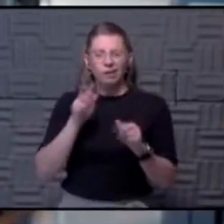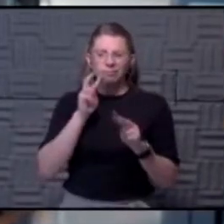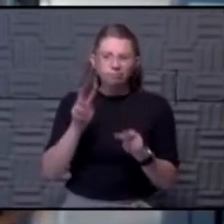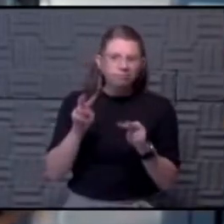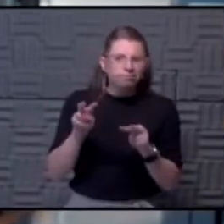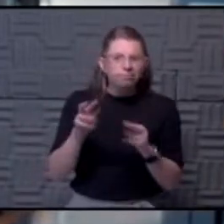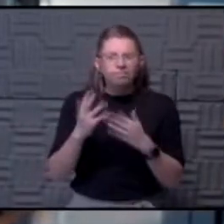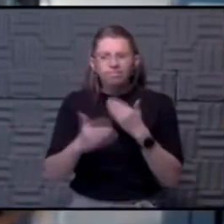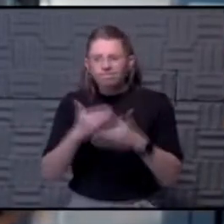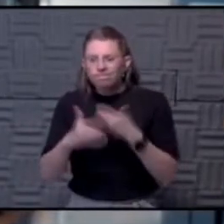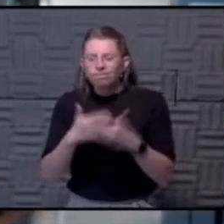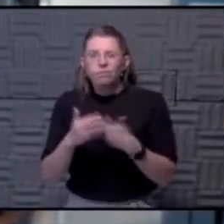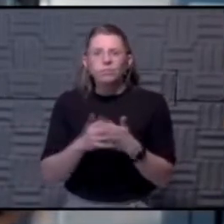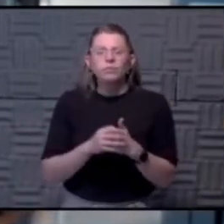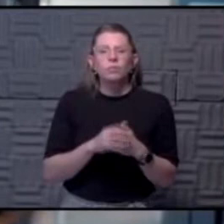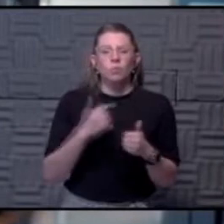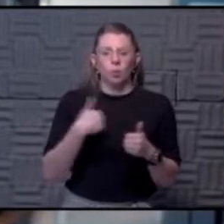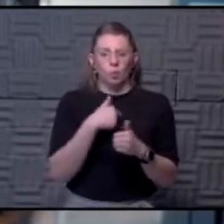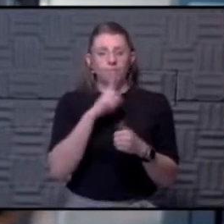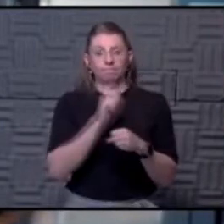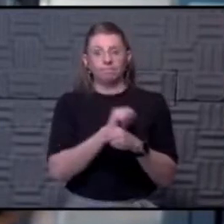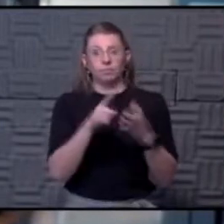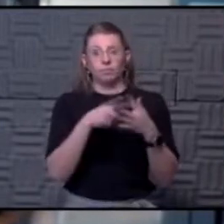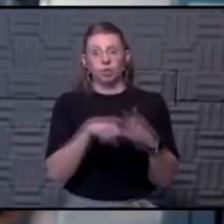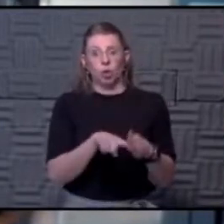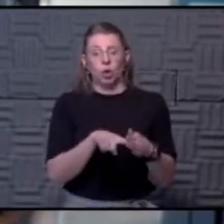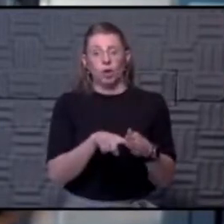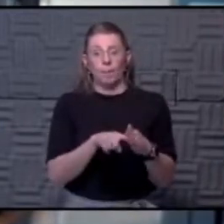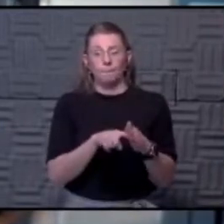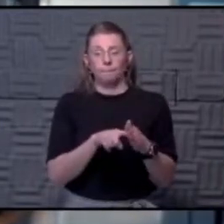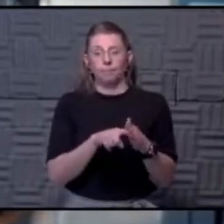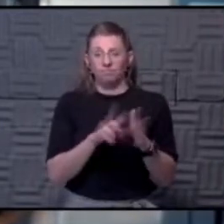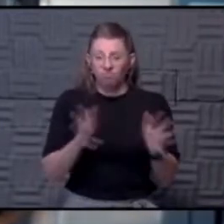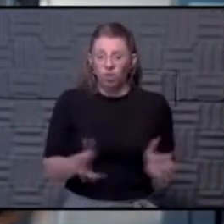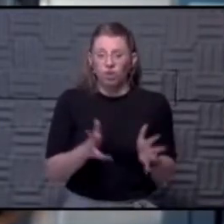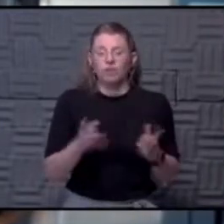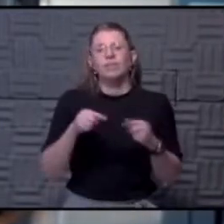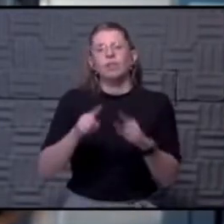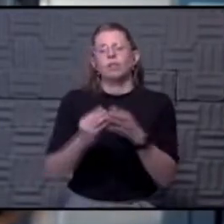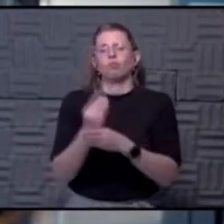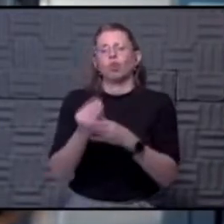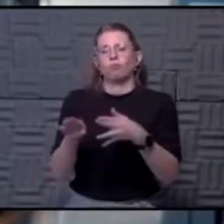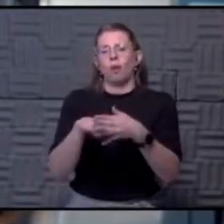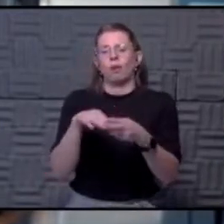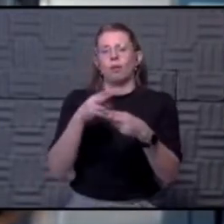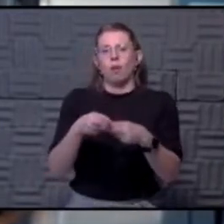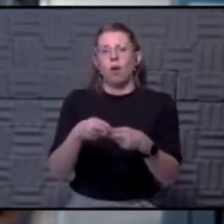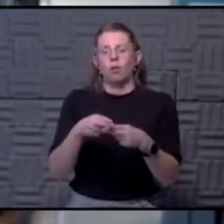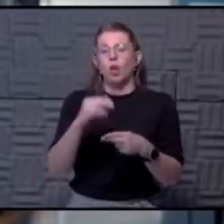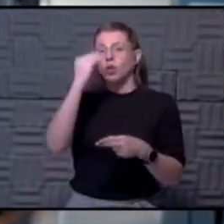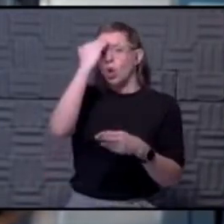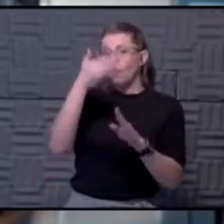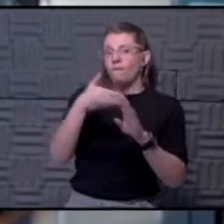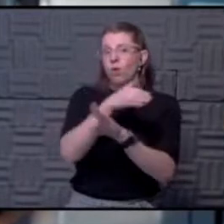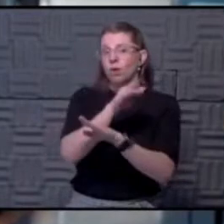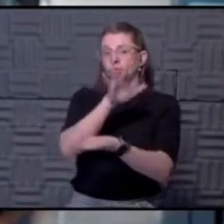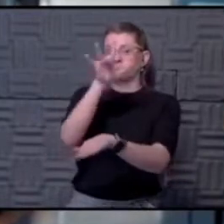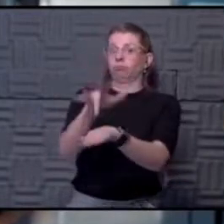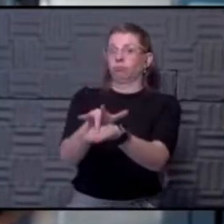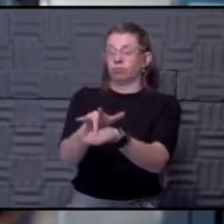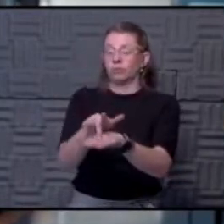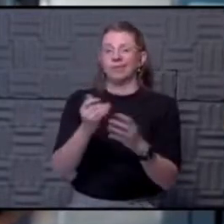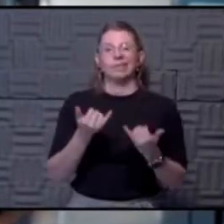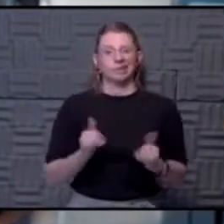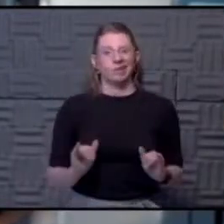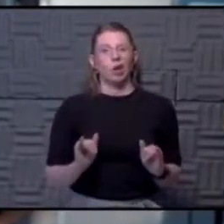we've actually started a push during spring break called Know Before You Go. We still have free